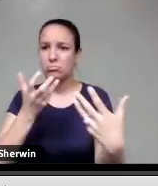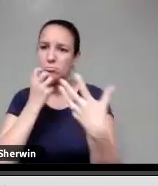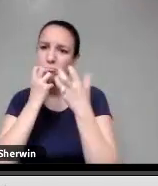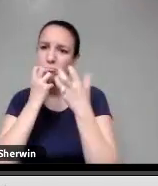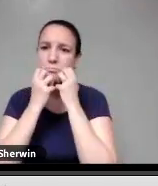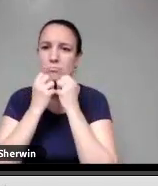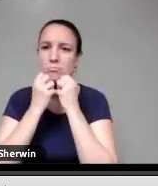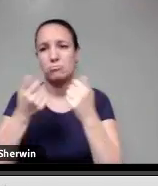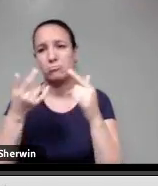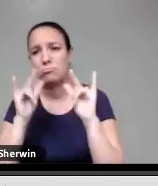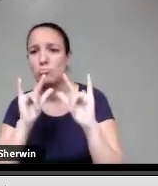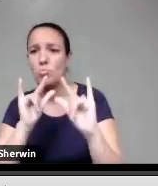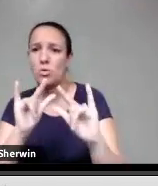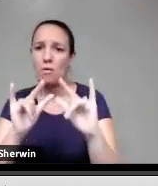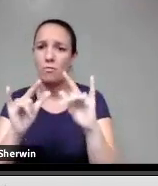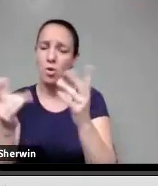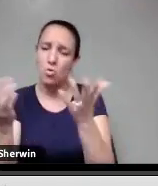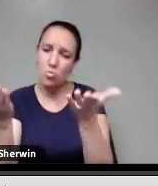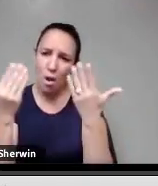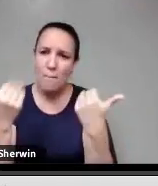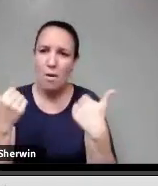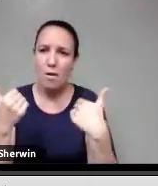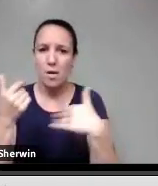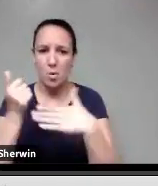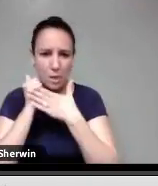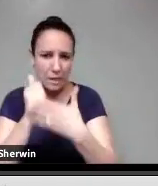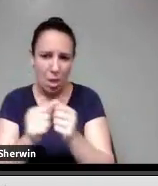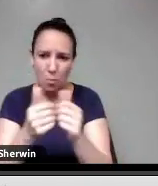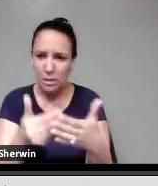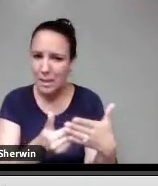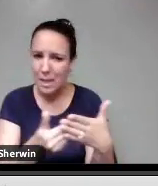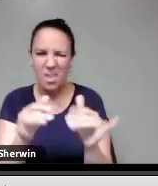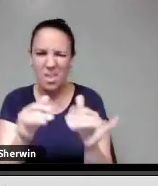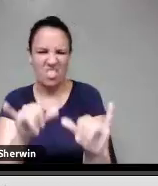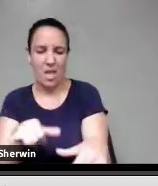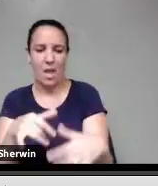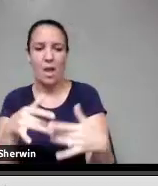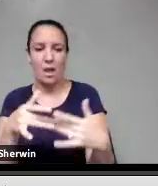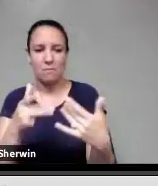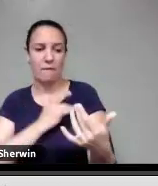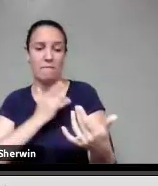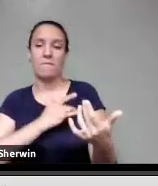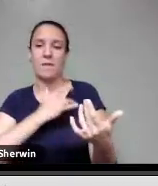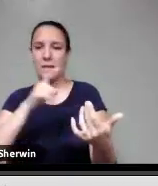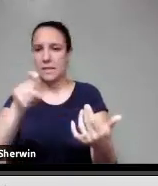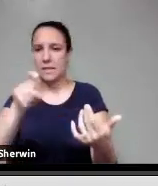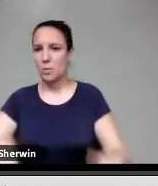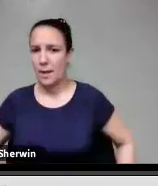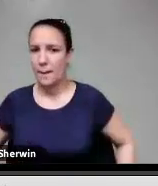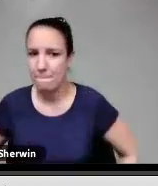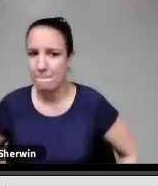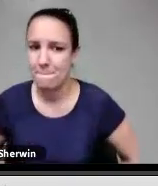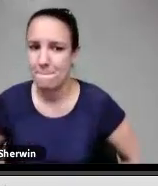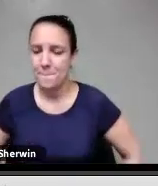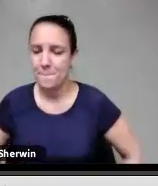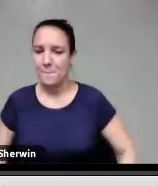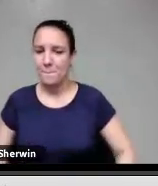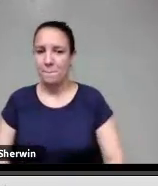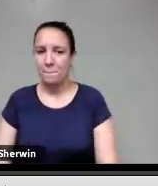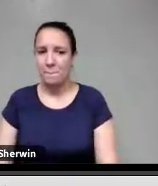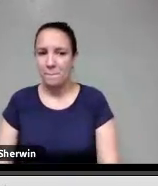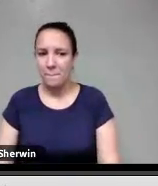we love you, come see us, we can help with the baby, that kind of a feeling. So there's all different kinds of fear that can underlie that. Maybe